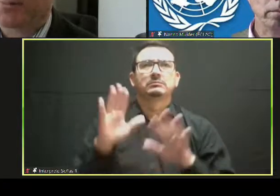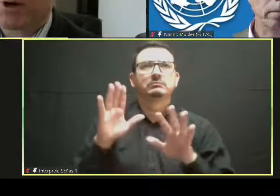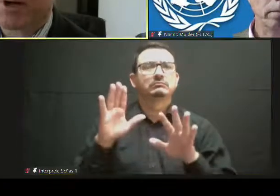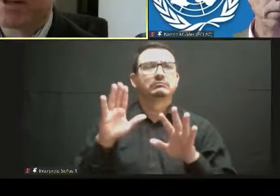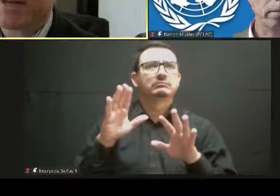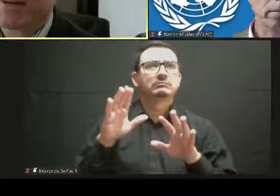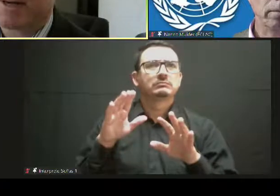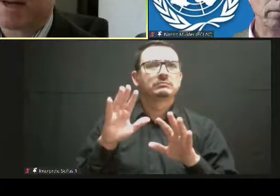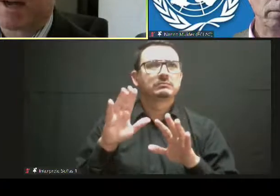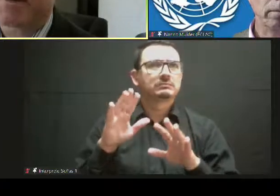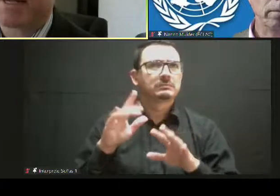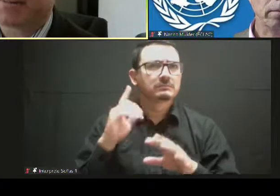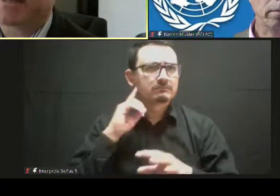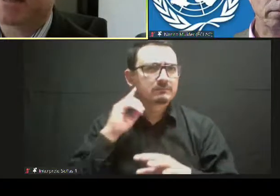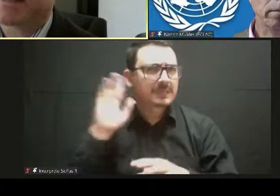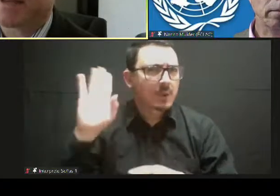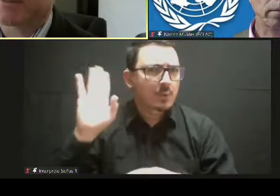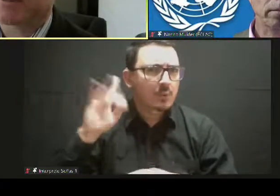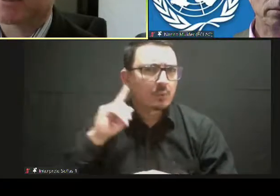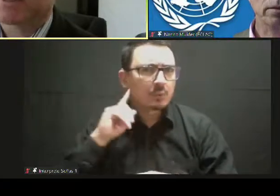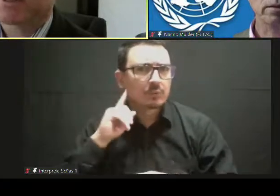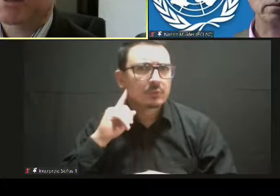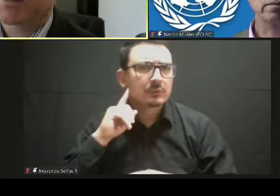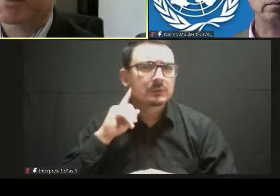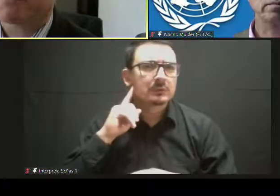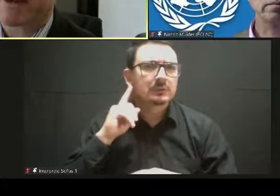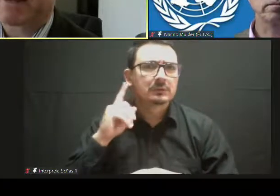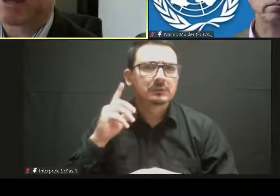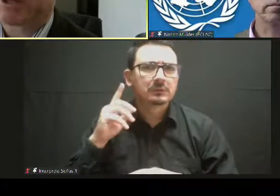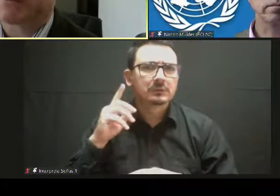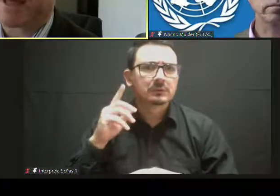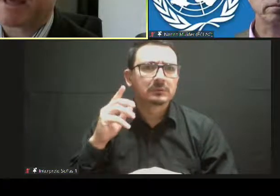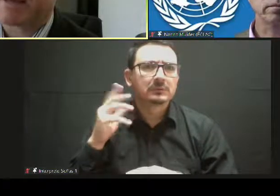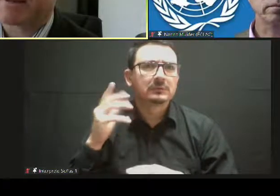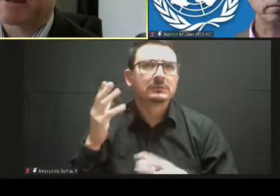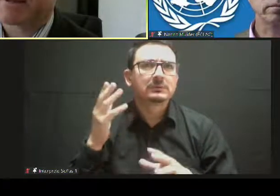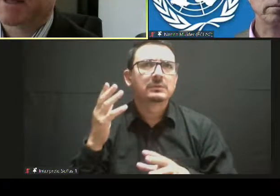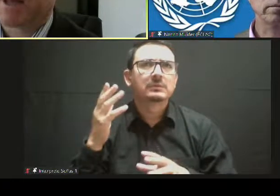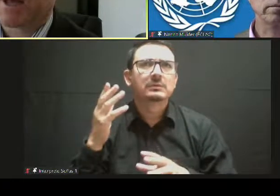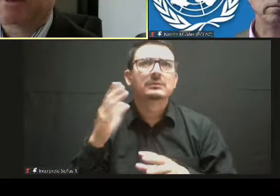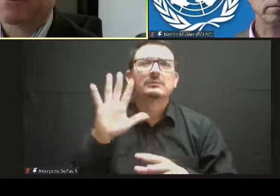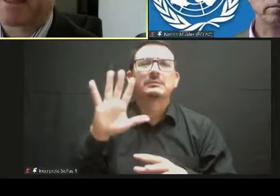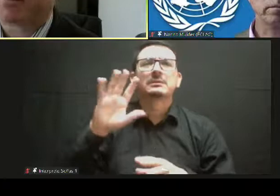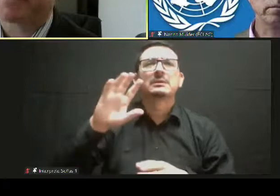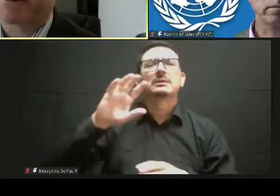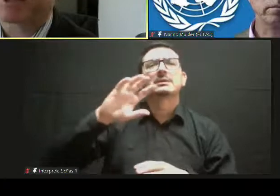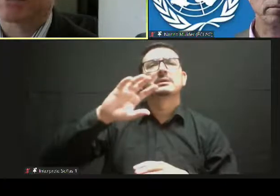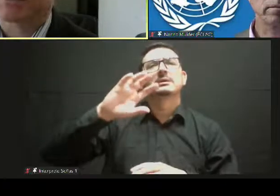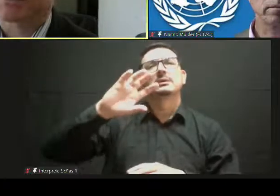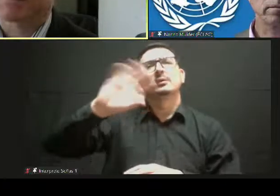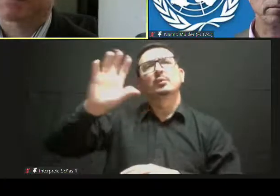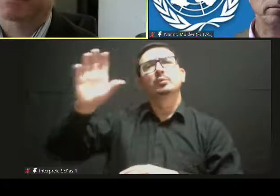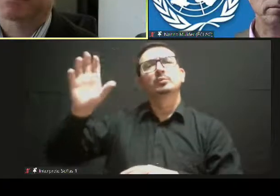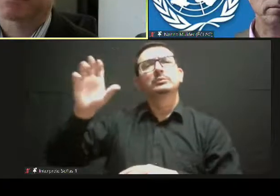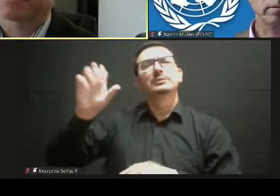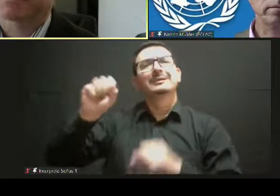for workers, including unskilled and skilled, with recognition of their